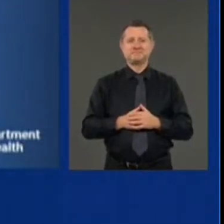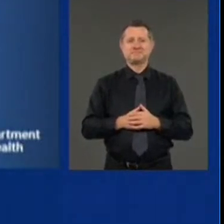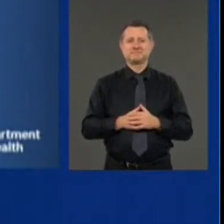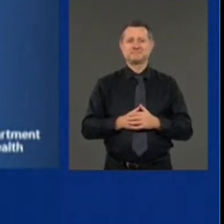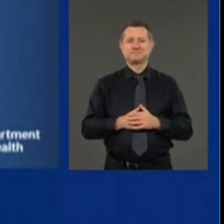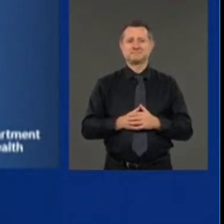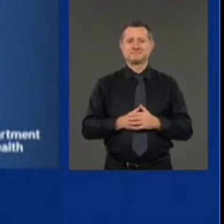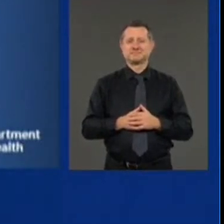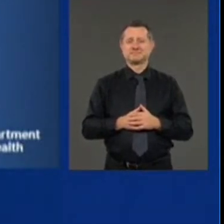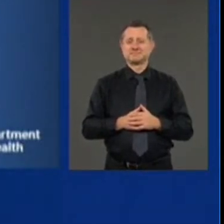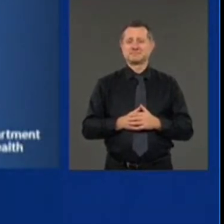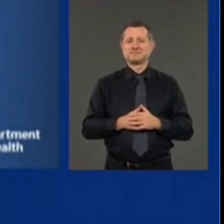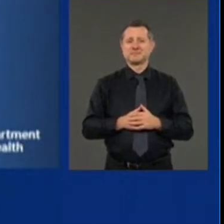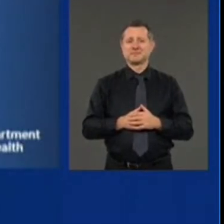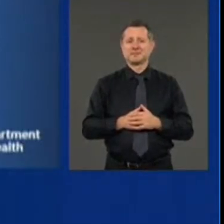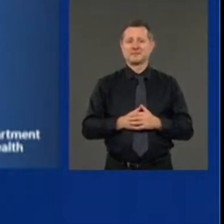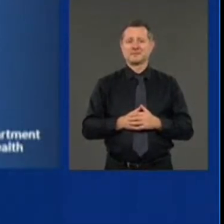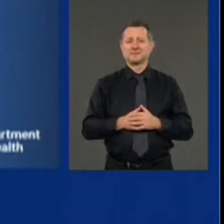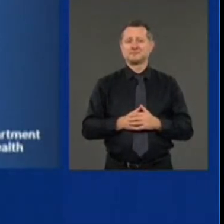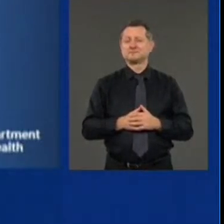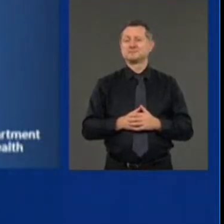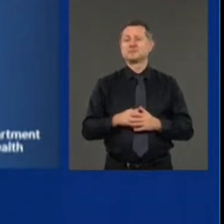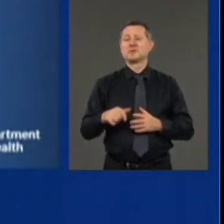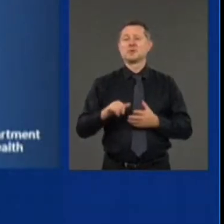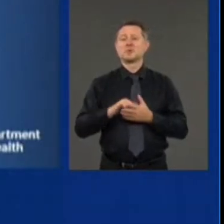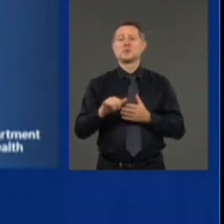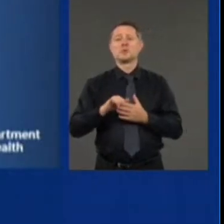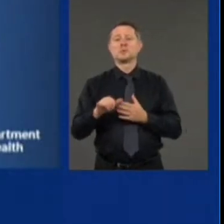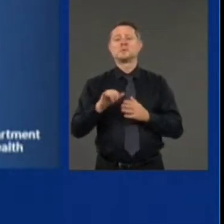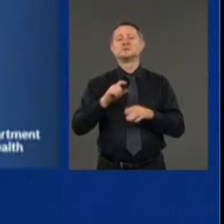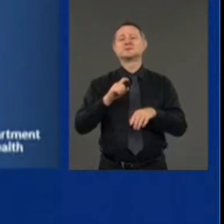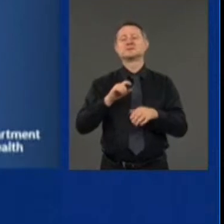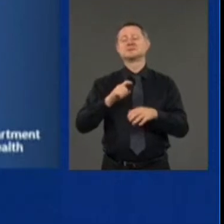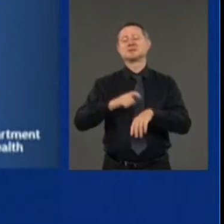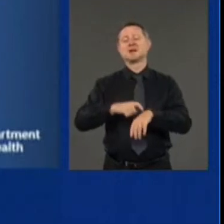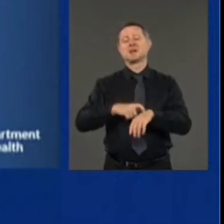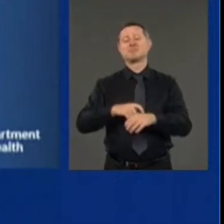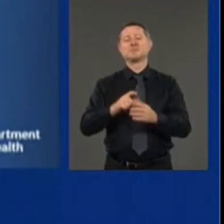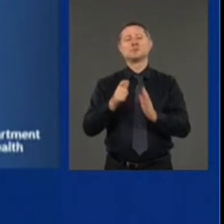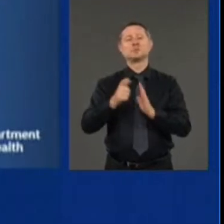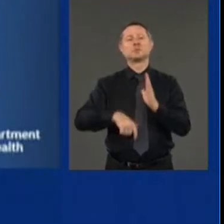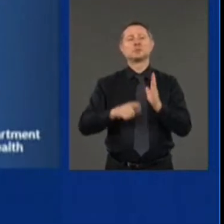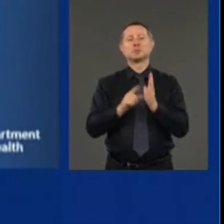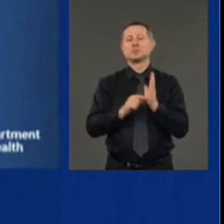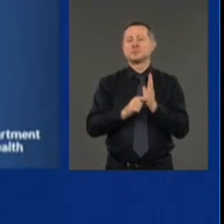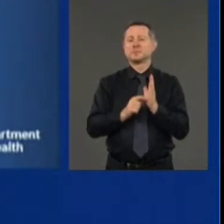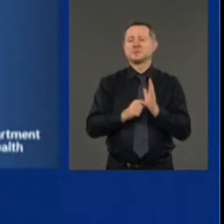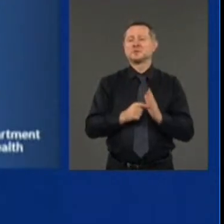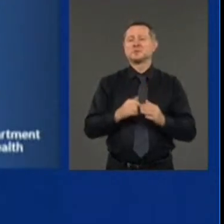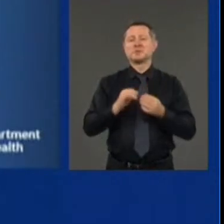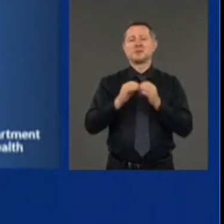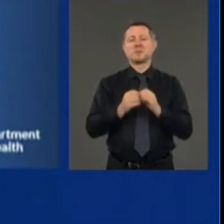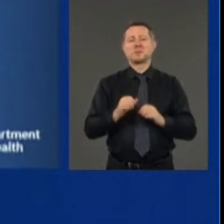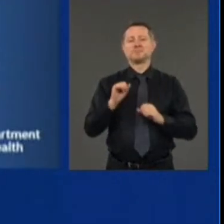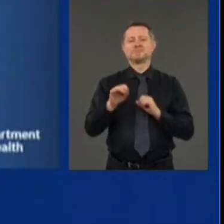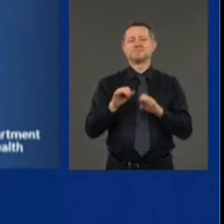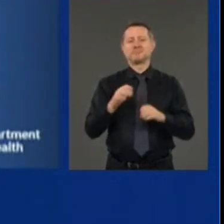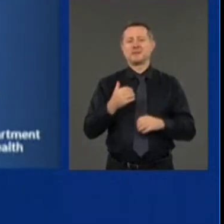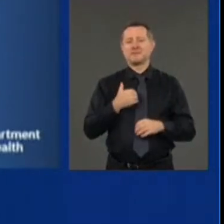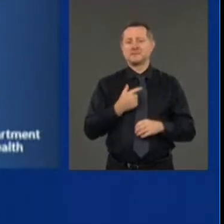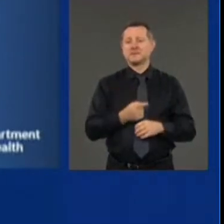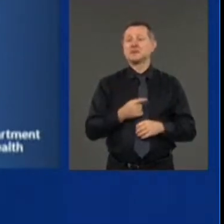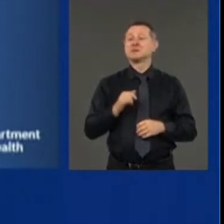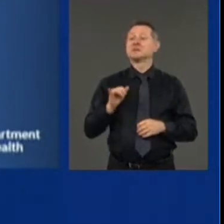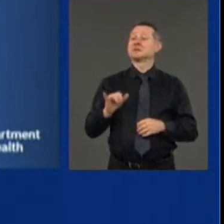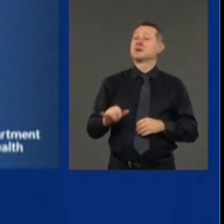And while, and that's a New York Times article showing those facts. And while the New York Times analysis